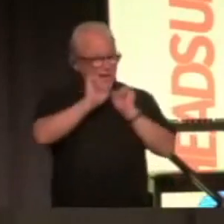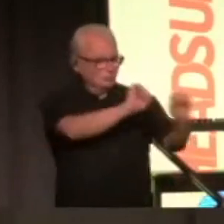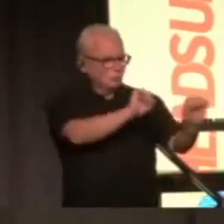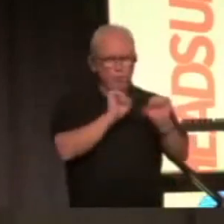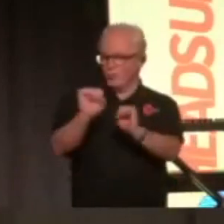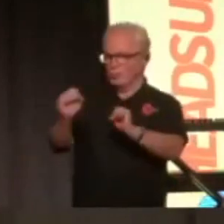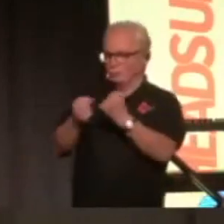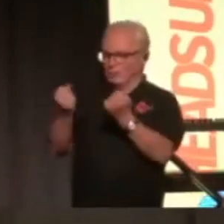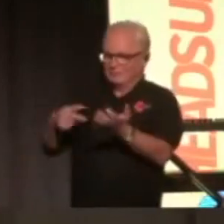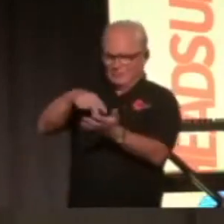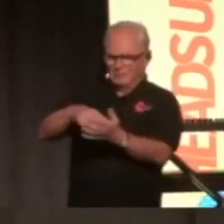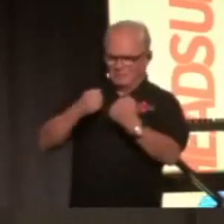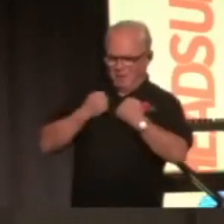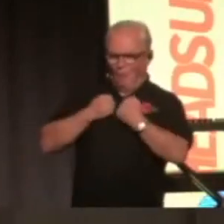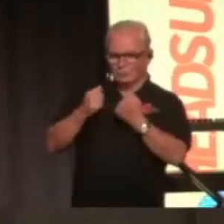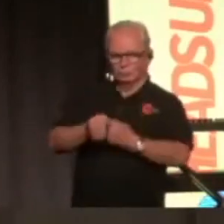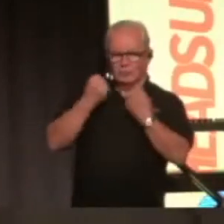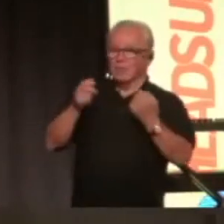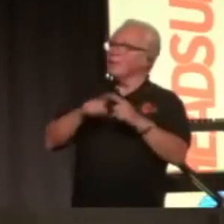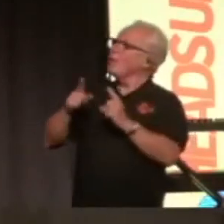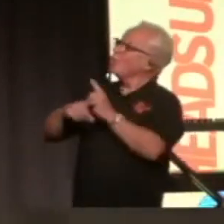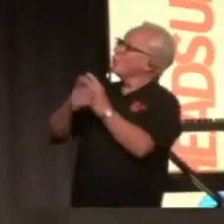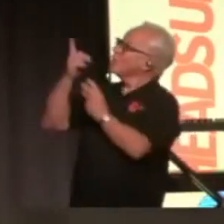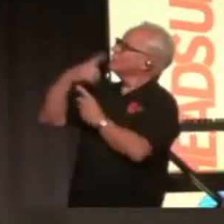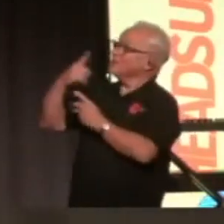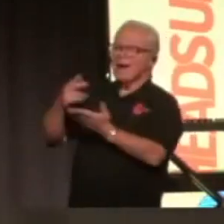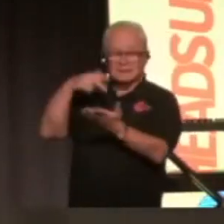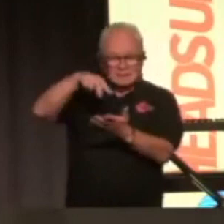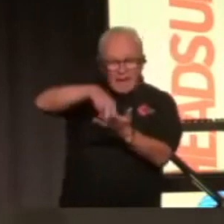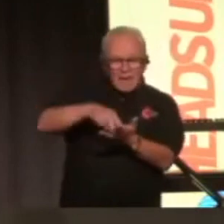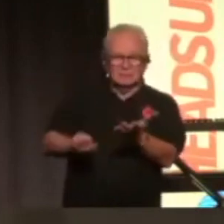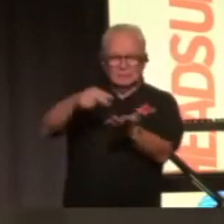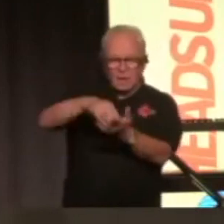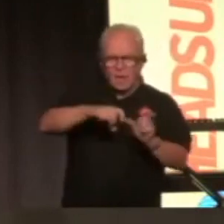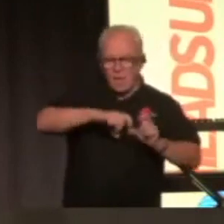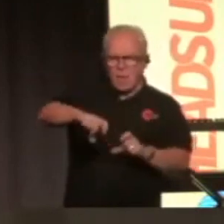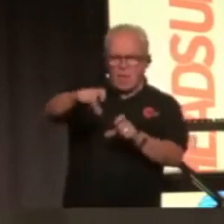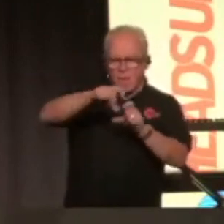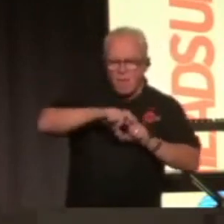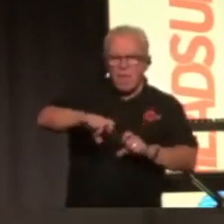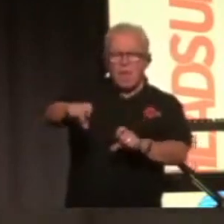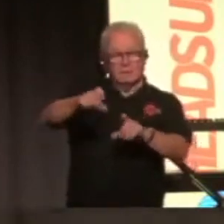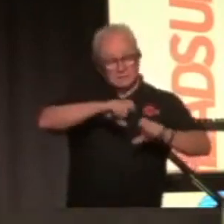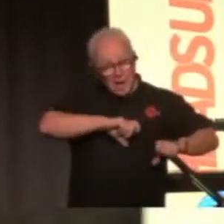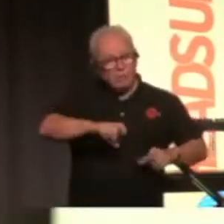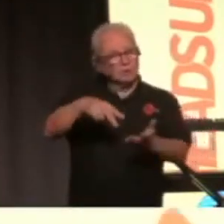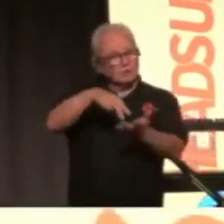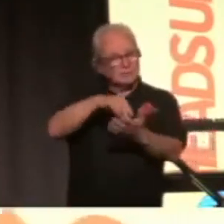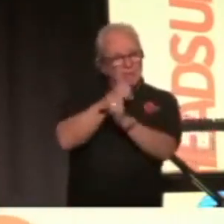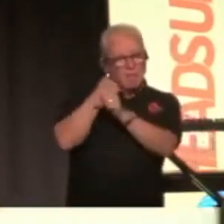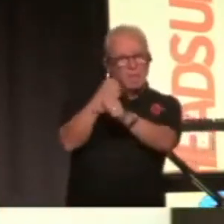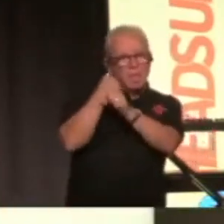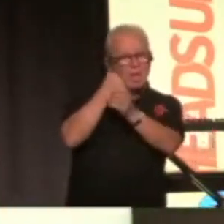your might. And having done all to stand, he says, stand therefore. And so listen to me. The first